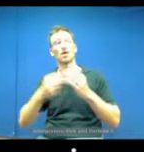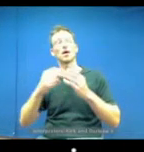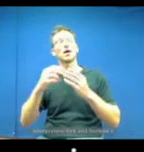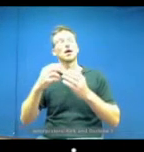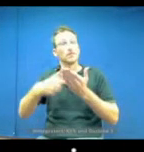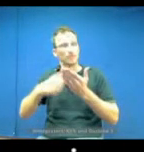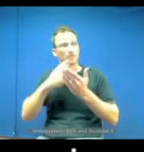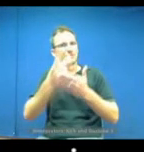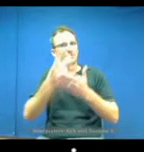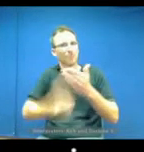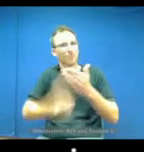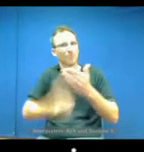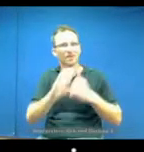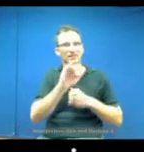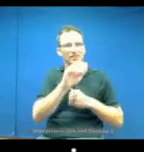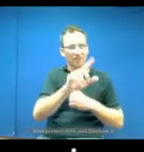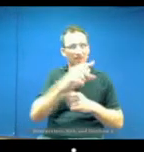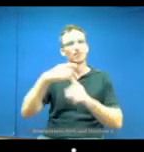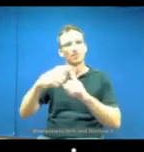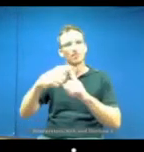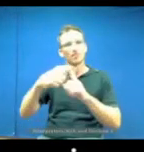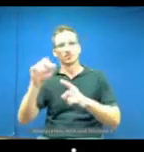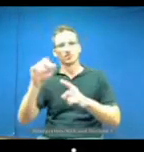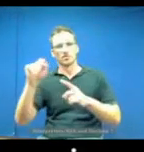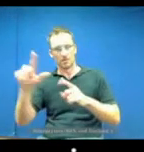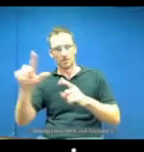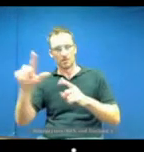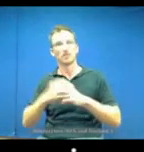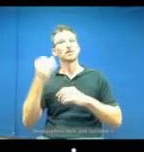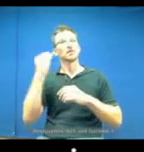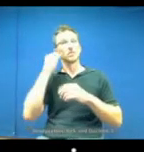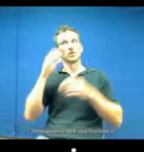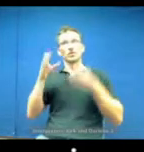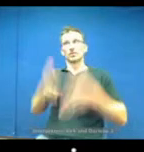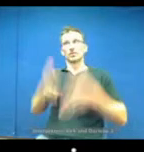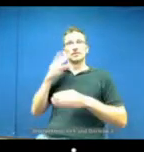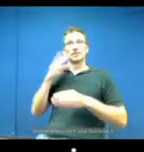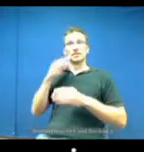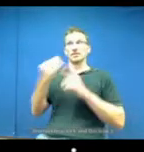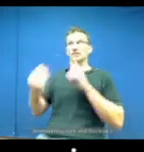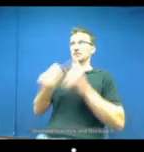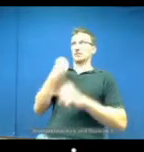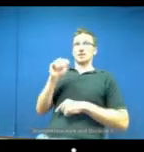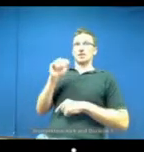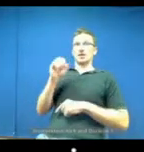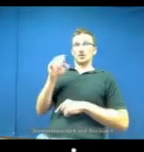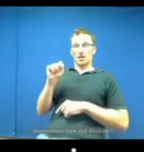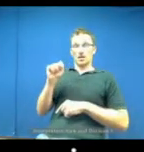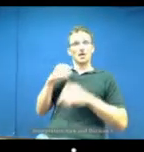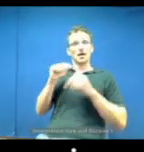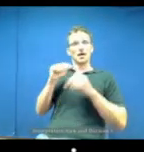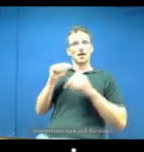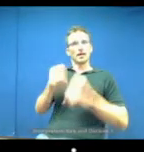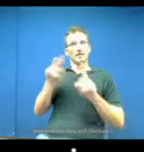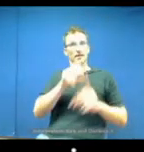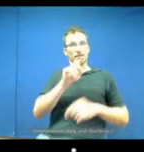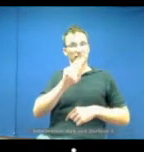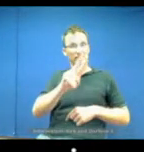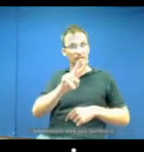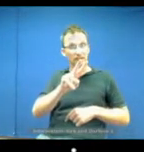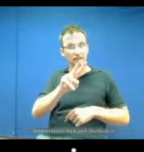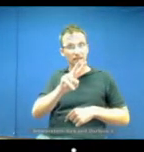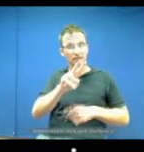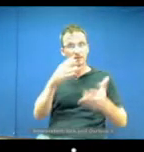action. So if you've been assaulted, you could file a domestic violence case, you could press